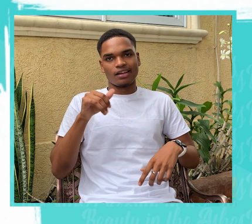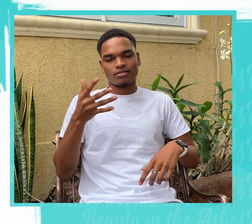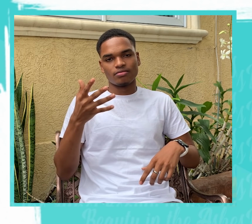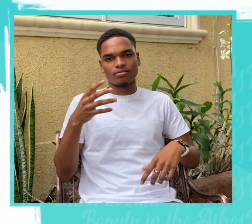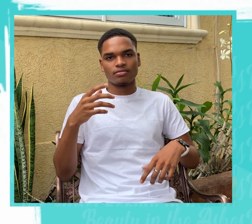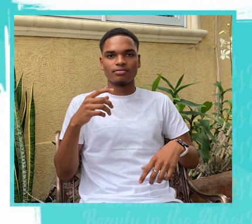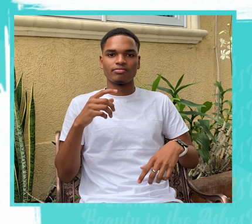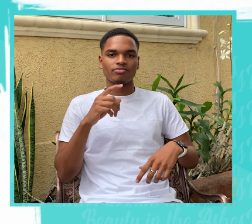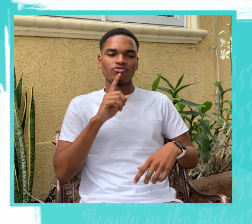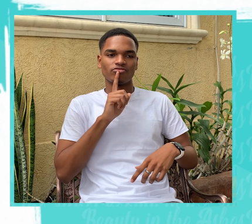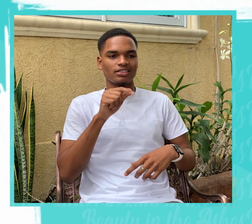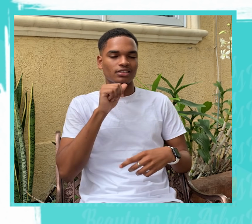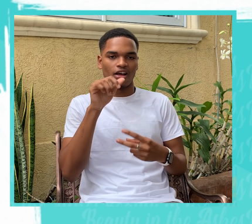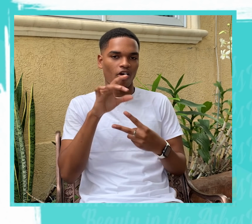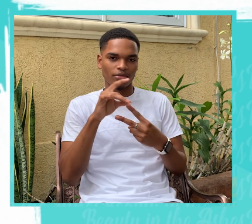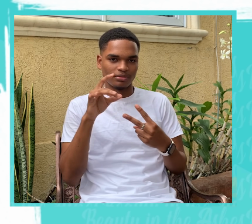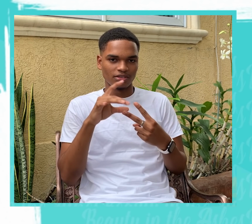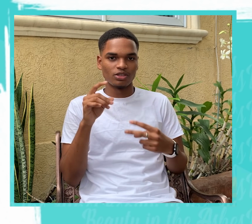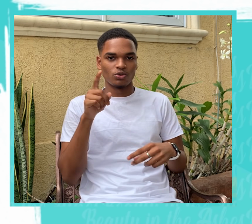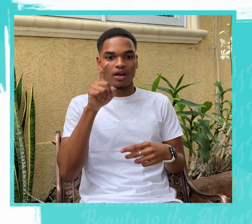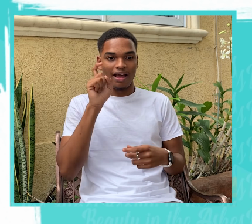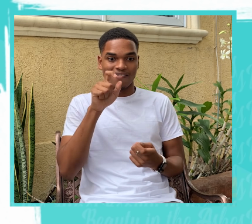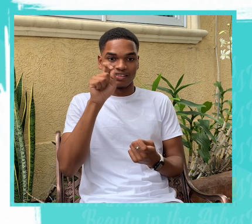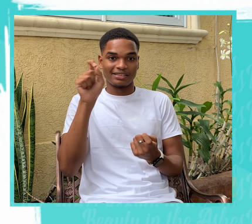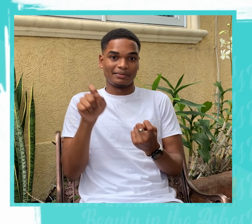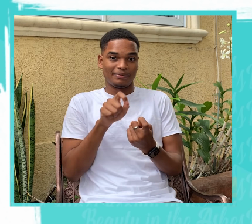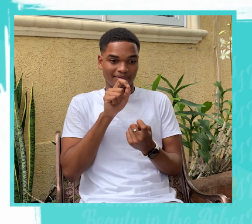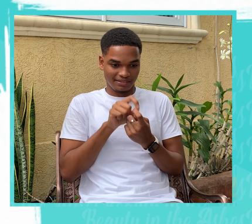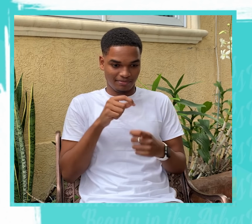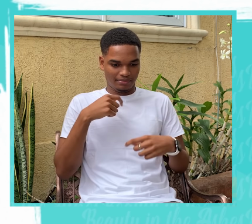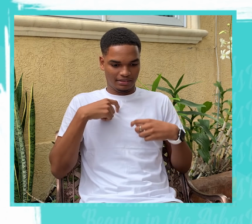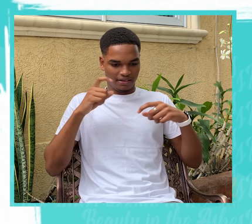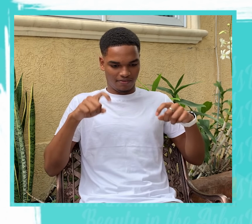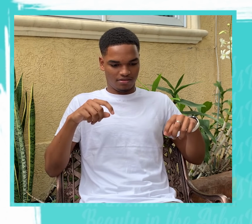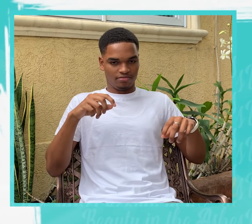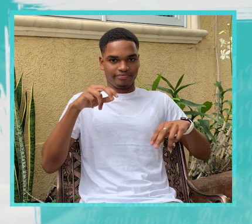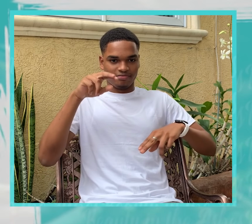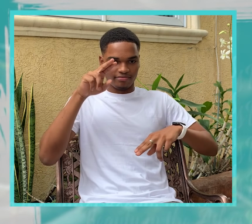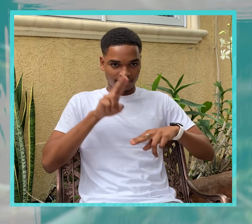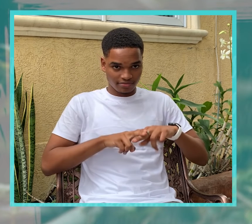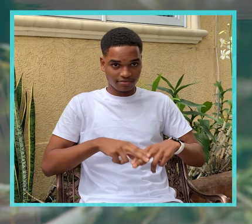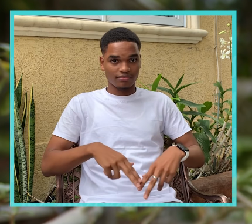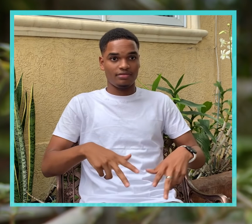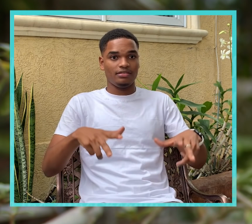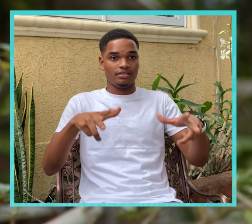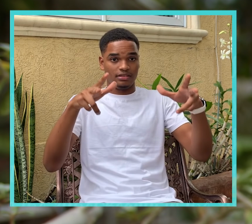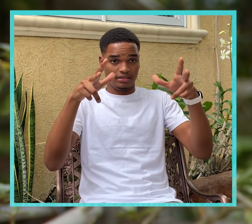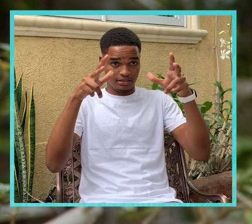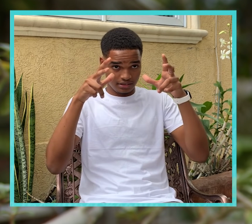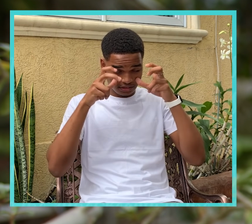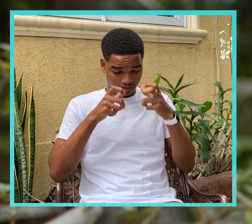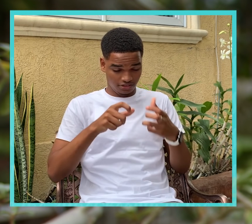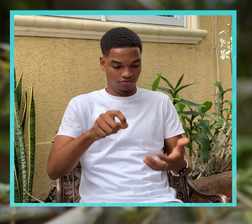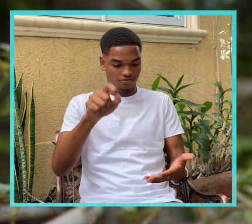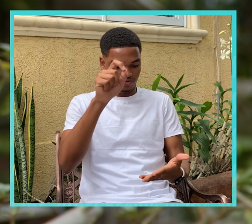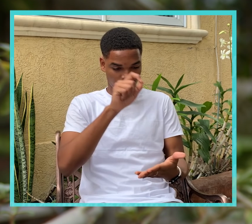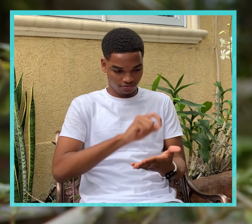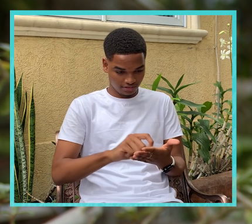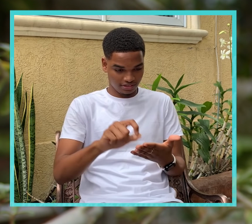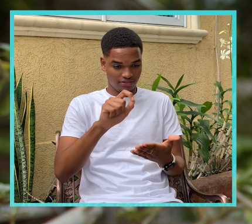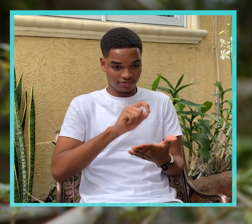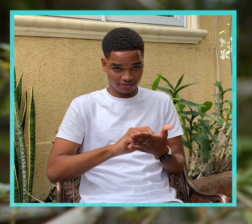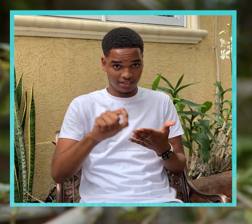That's not an option. Right. You have to be able to sit, listen, write, and do